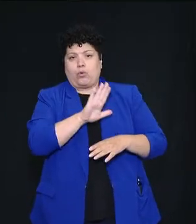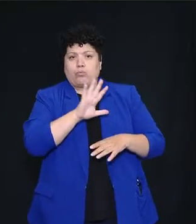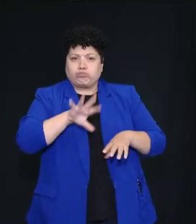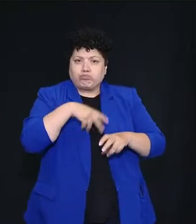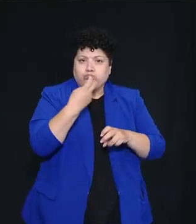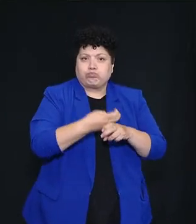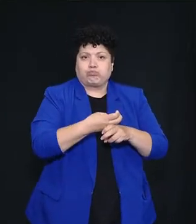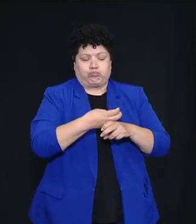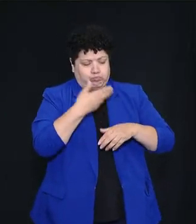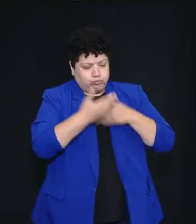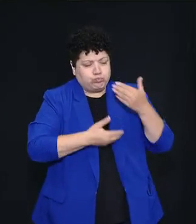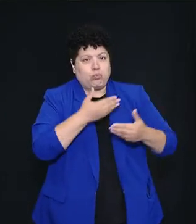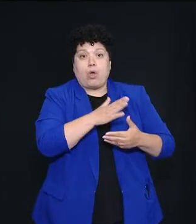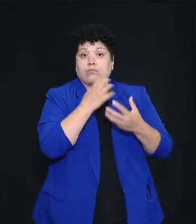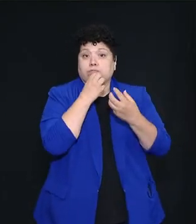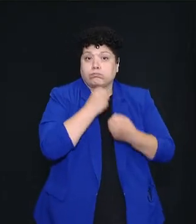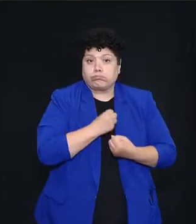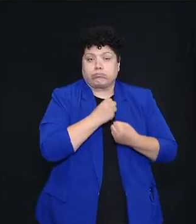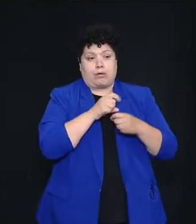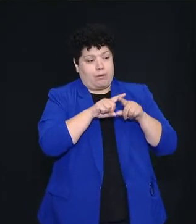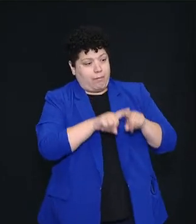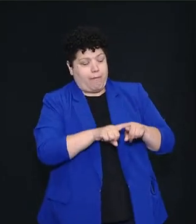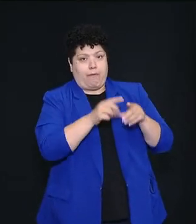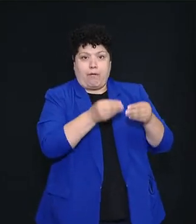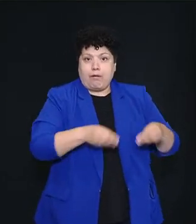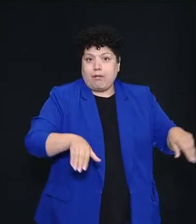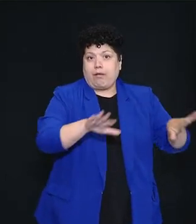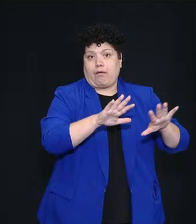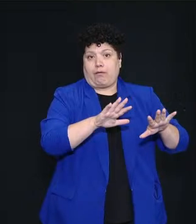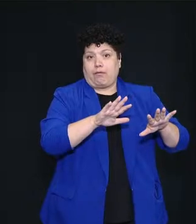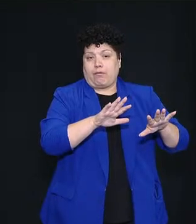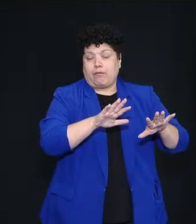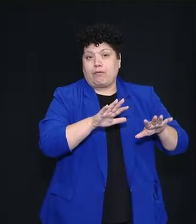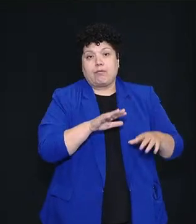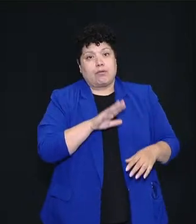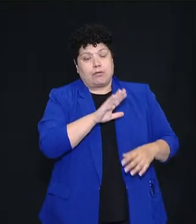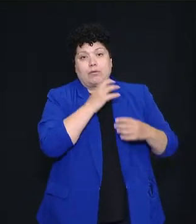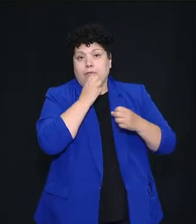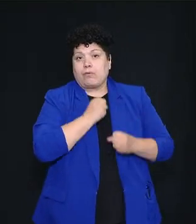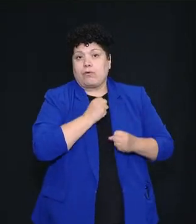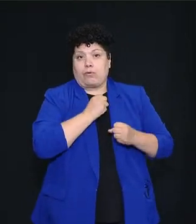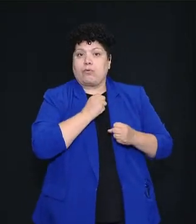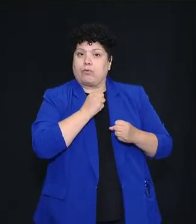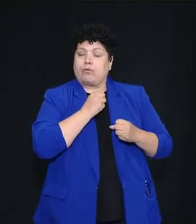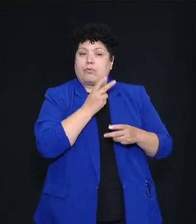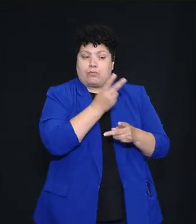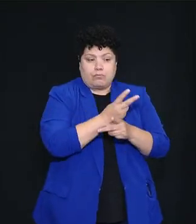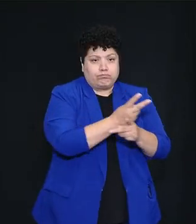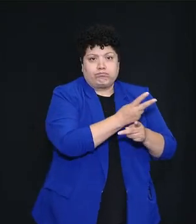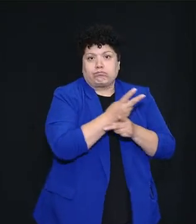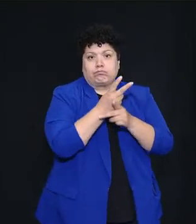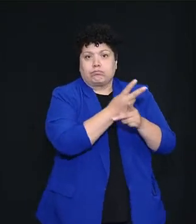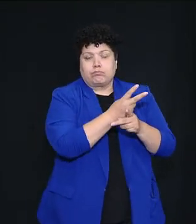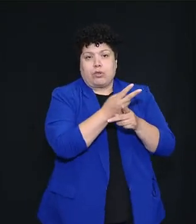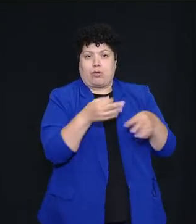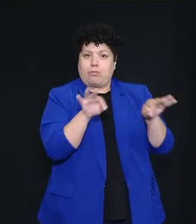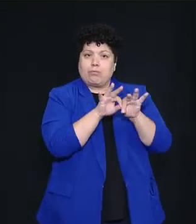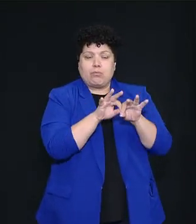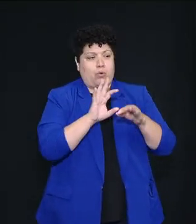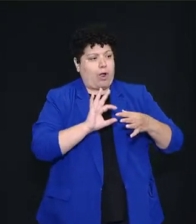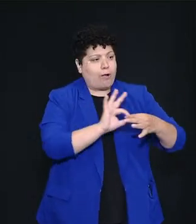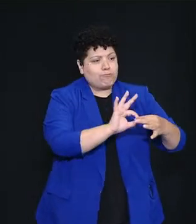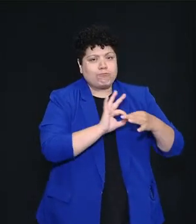constant concern to protect the land and the environment, in keeping with a harmonious vision of